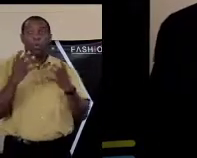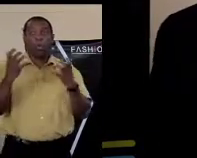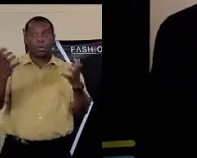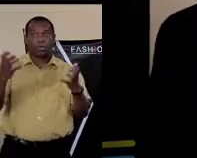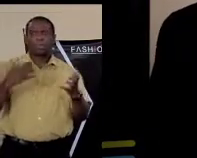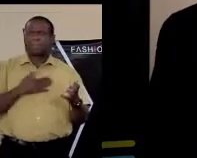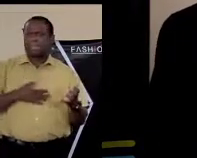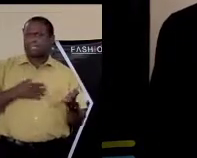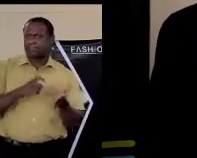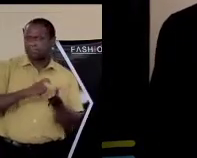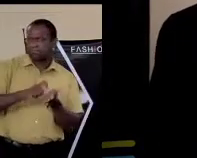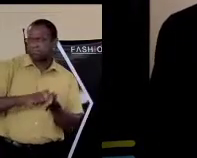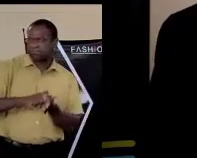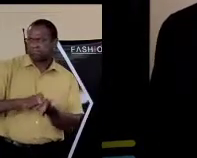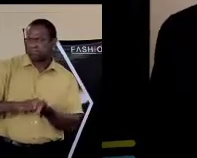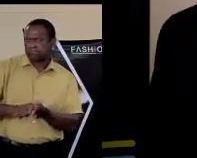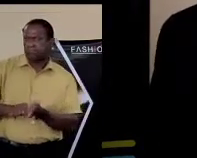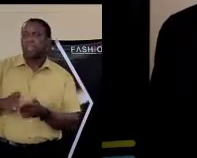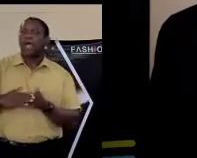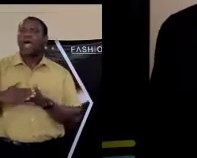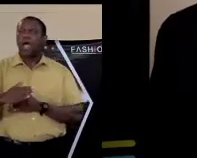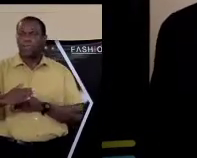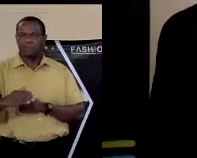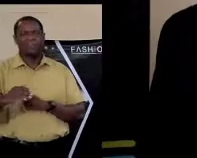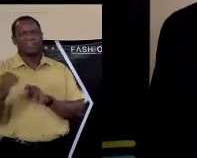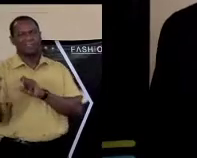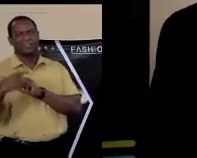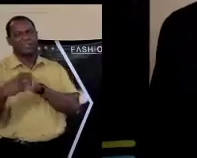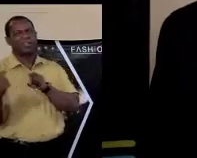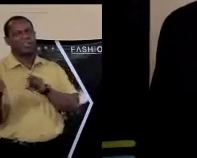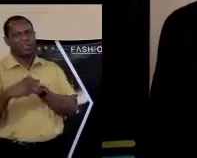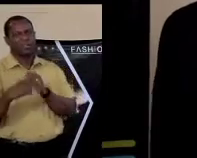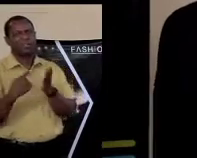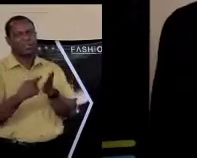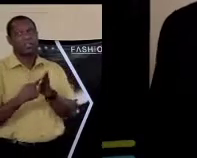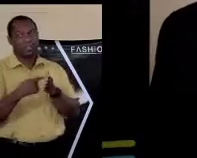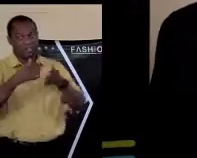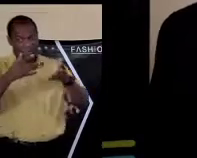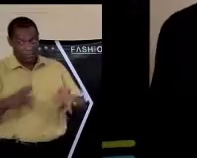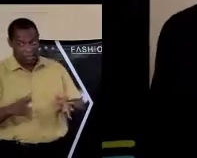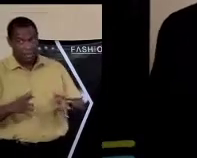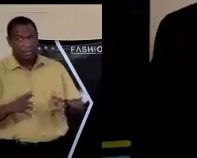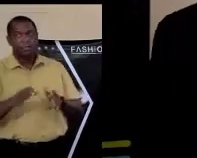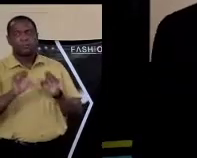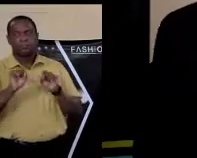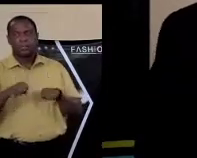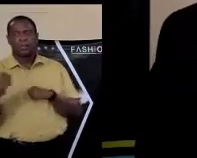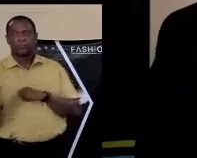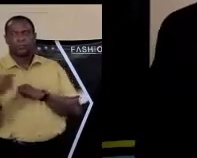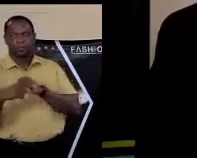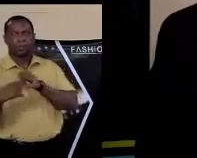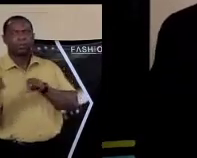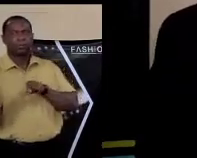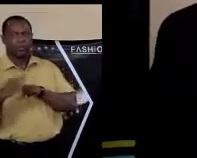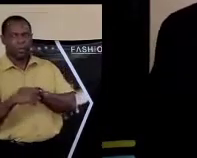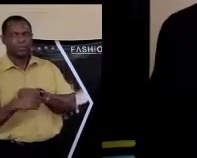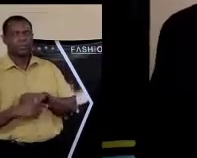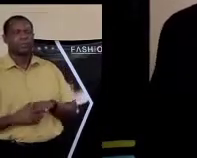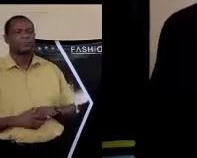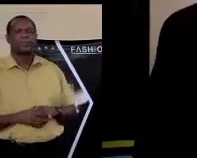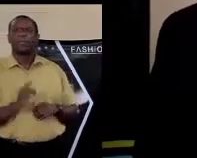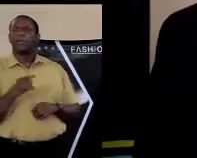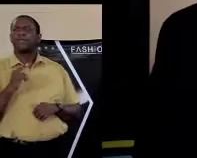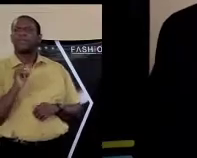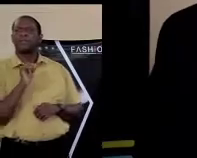make notes, and then we can take a couple of questions when the discussion has concluded, right? So our first